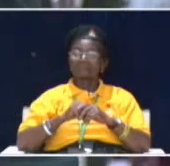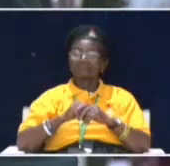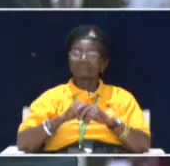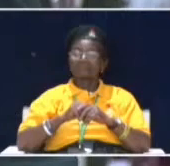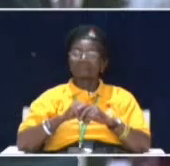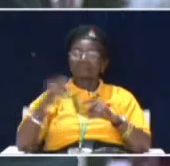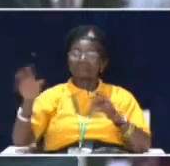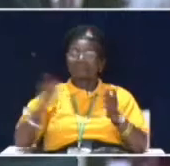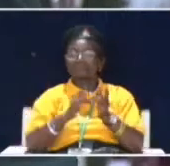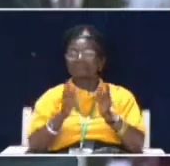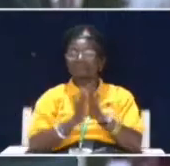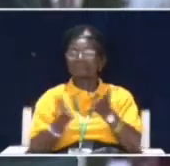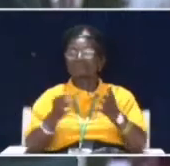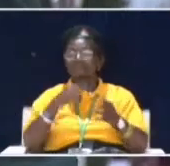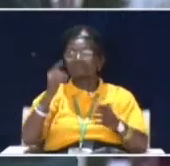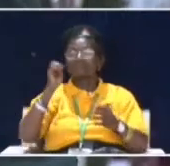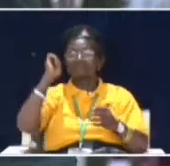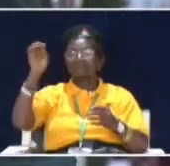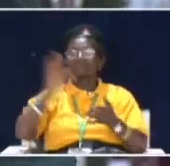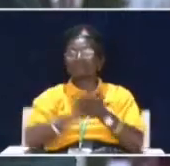The Bible says he became